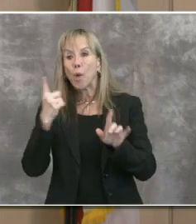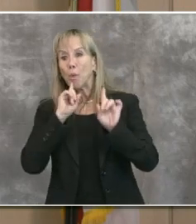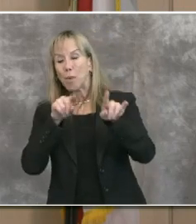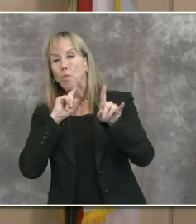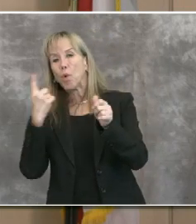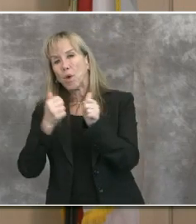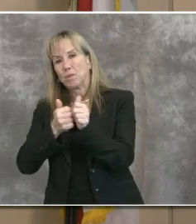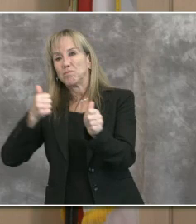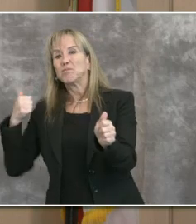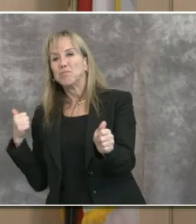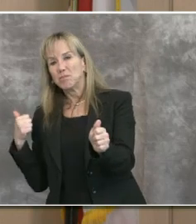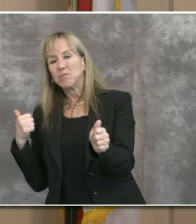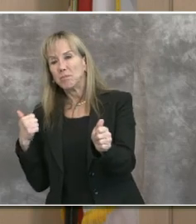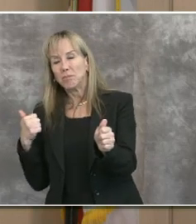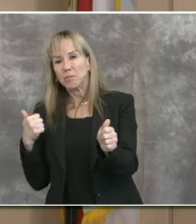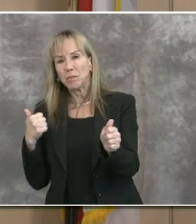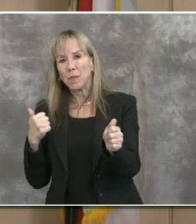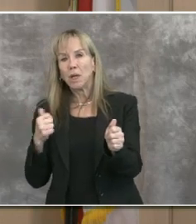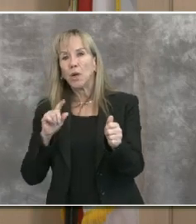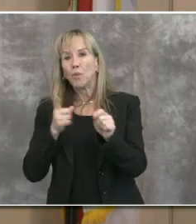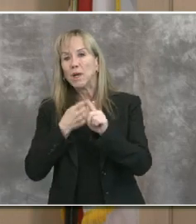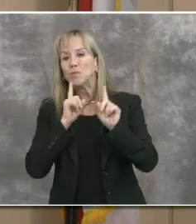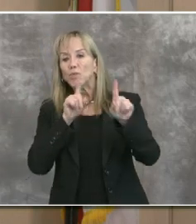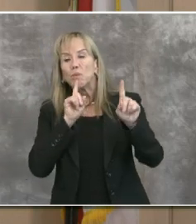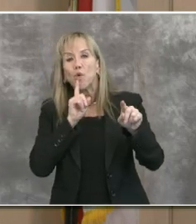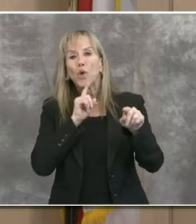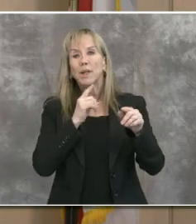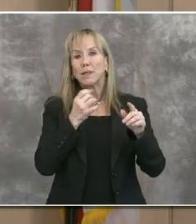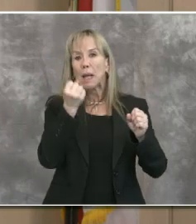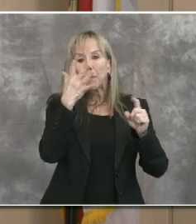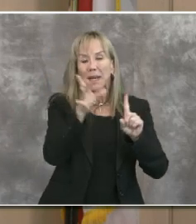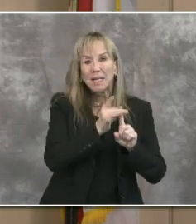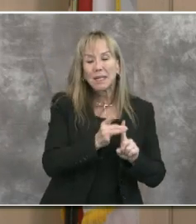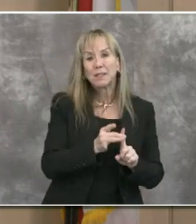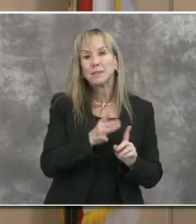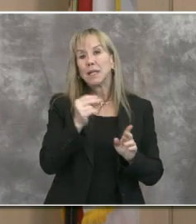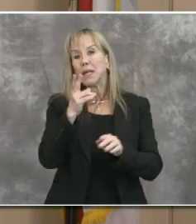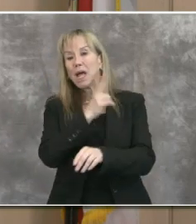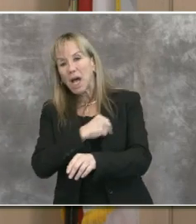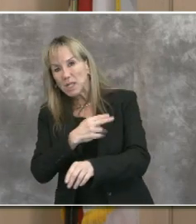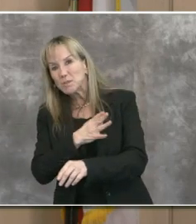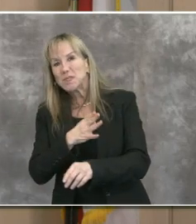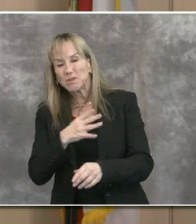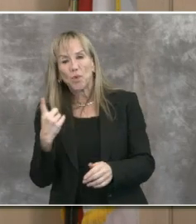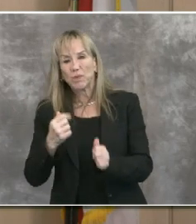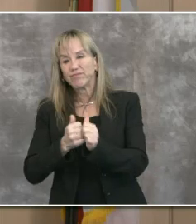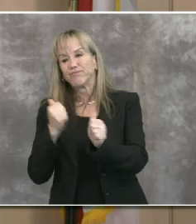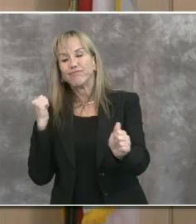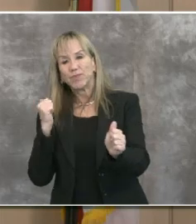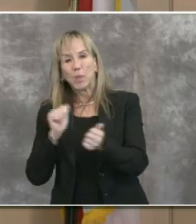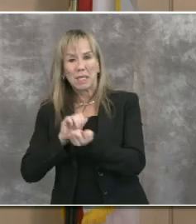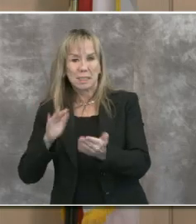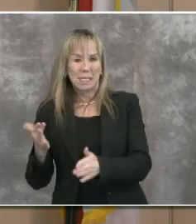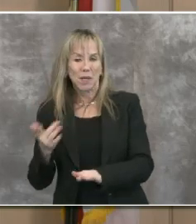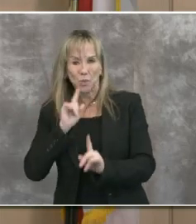behind the cases reported then after hospitalizations. Thank